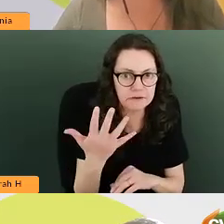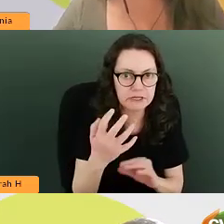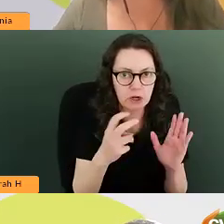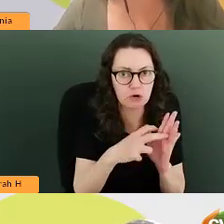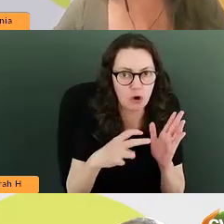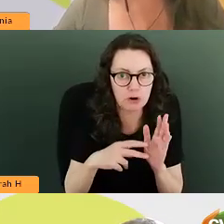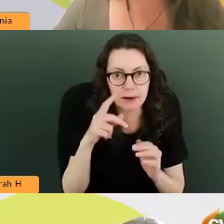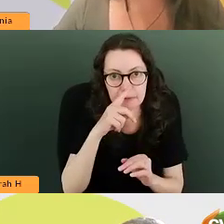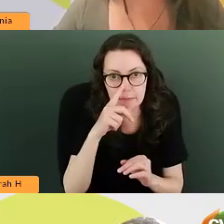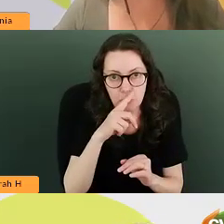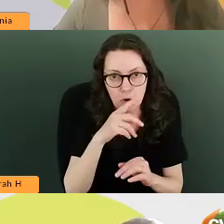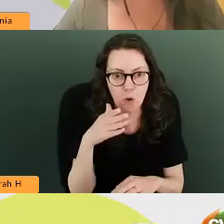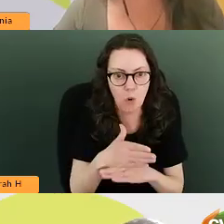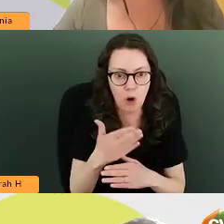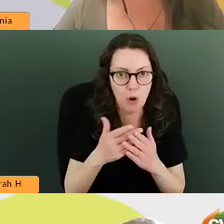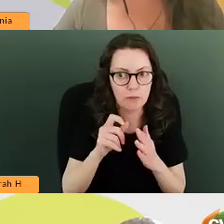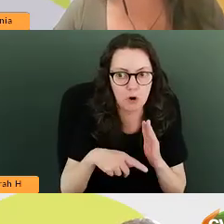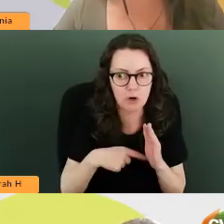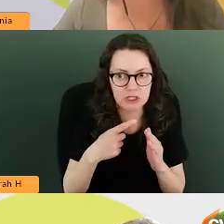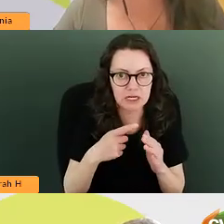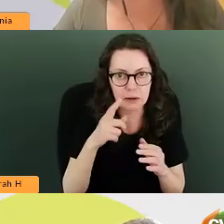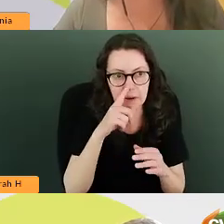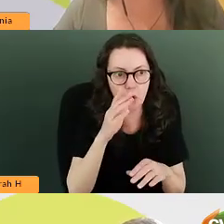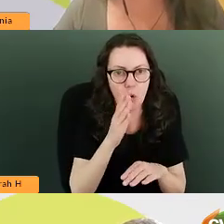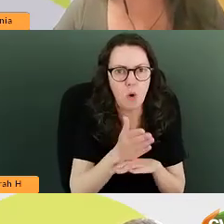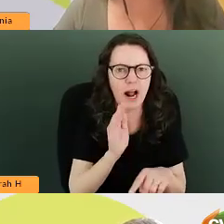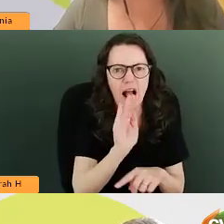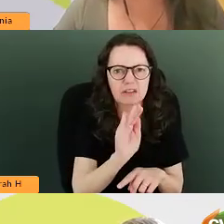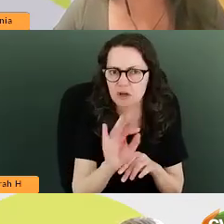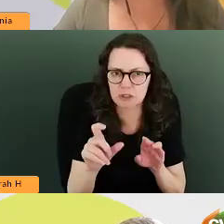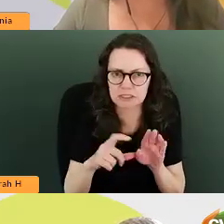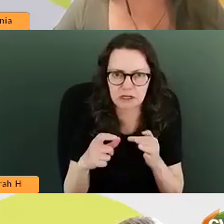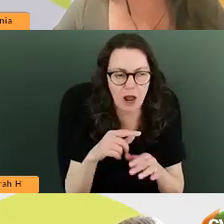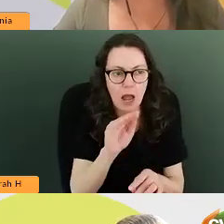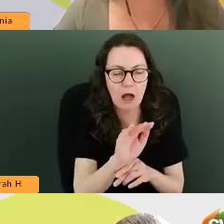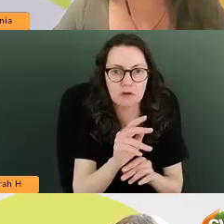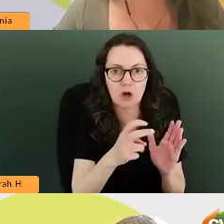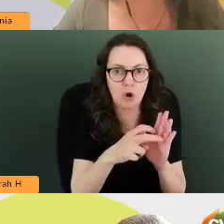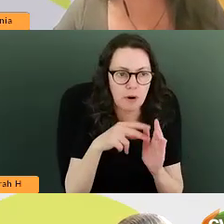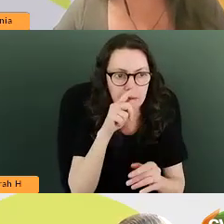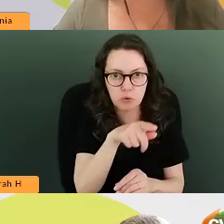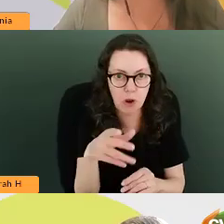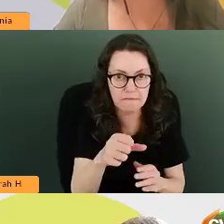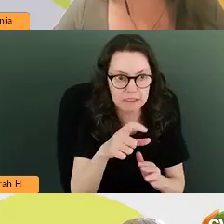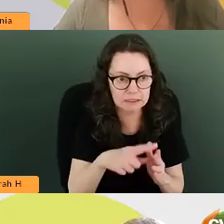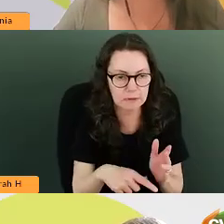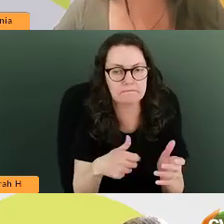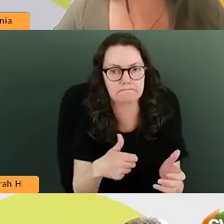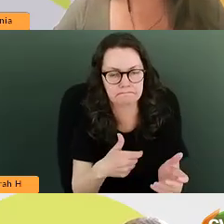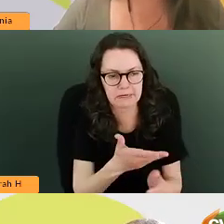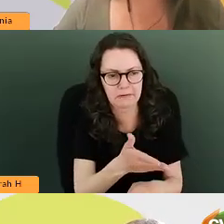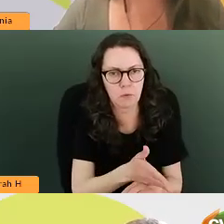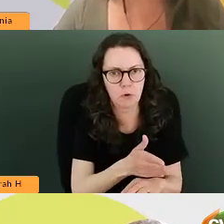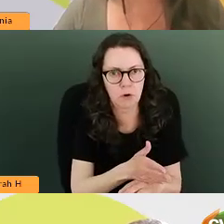contractors working on this project, most of which have either disability or have family experience